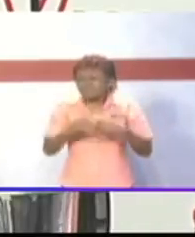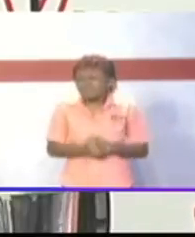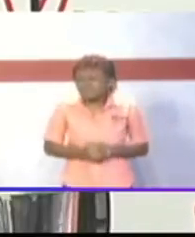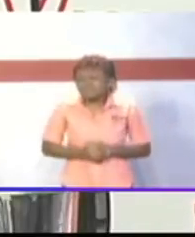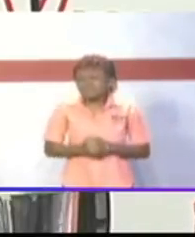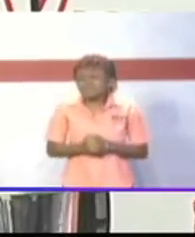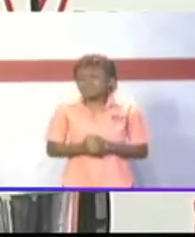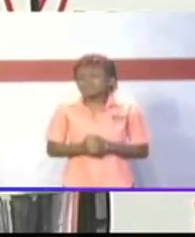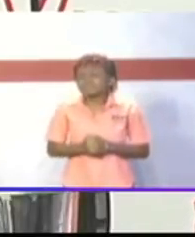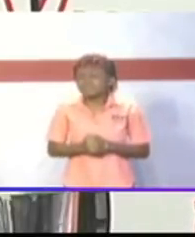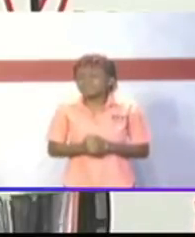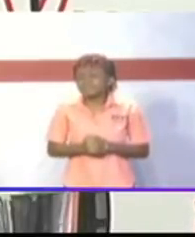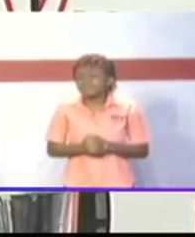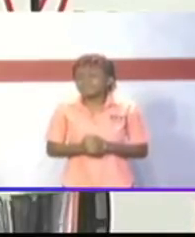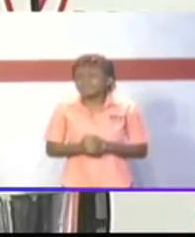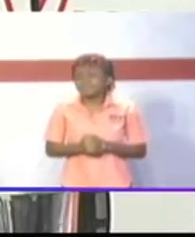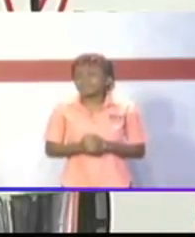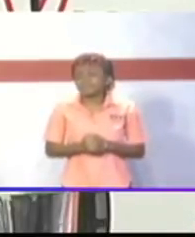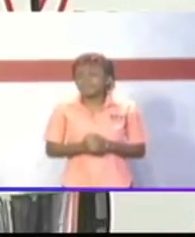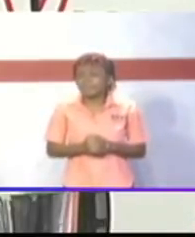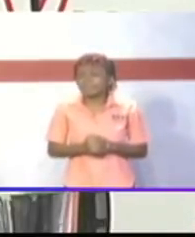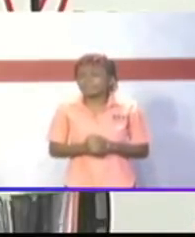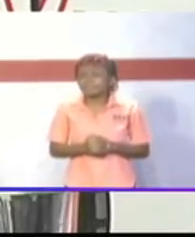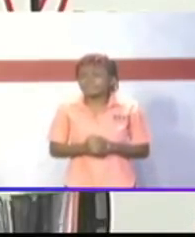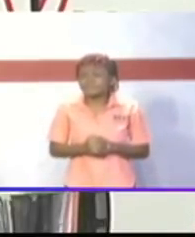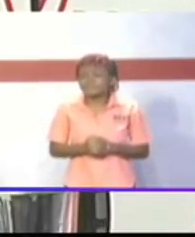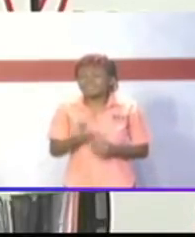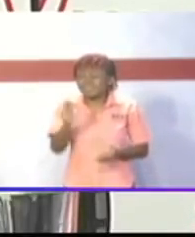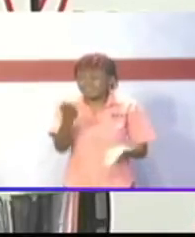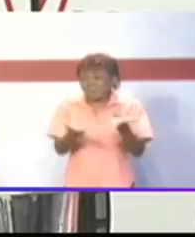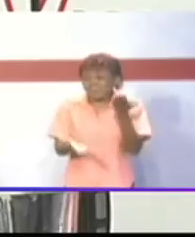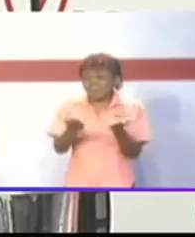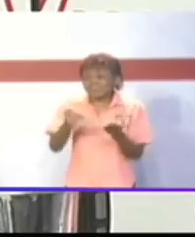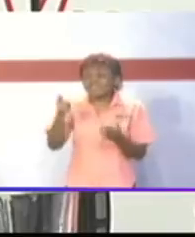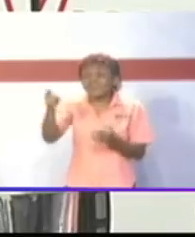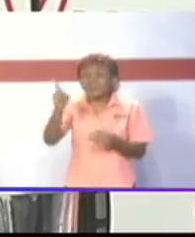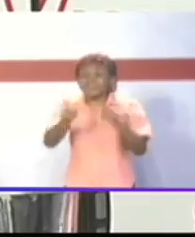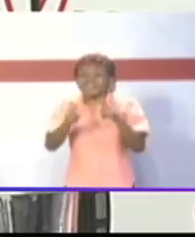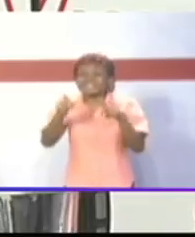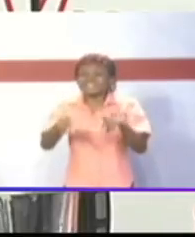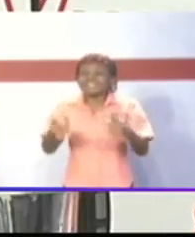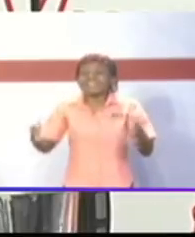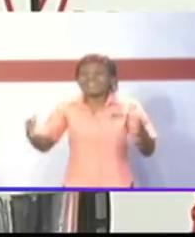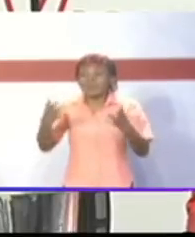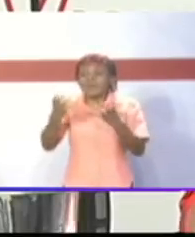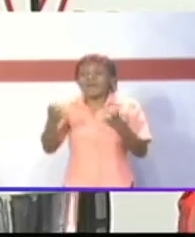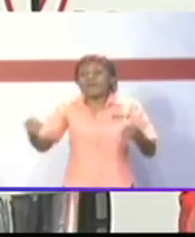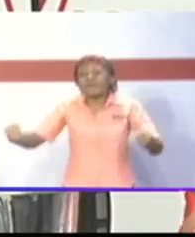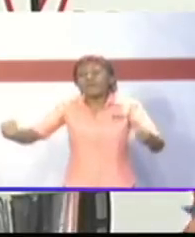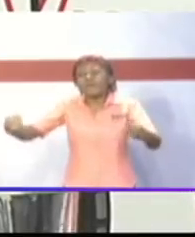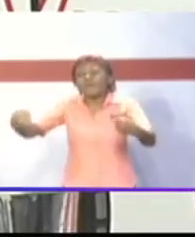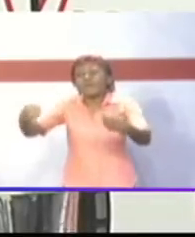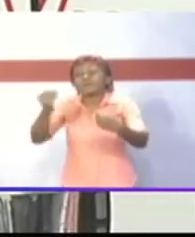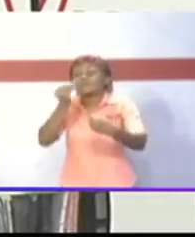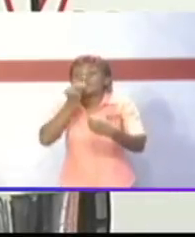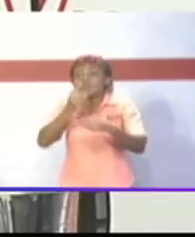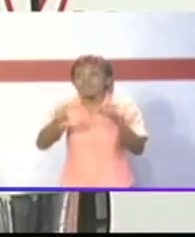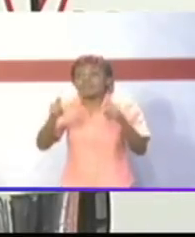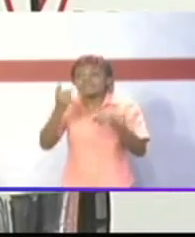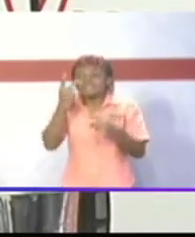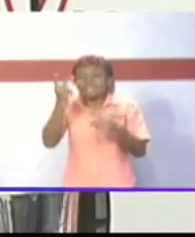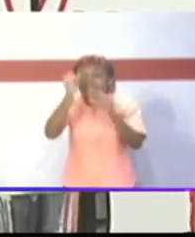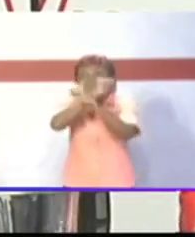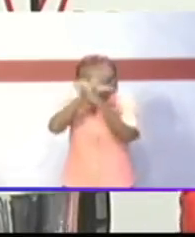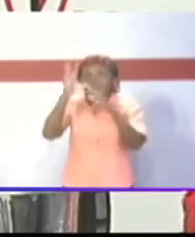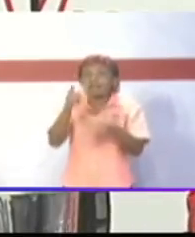surface, on somebody you want to hug and kiss, and you take the necessary precautions,